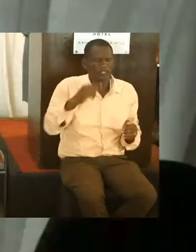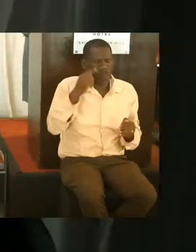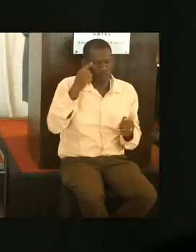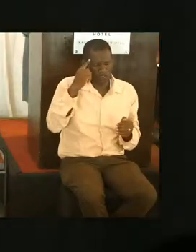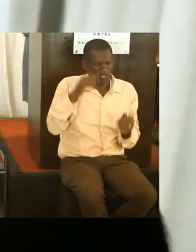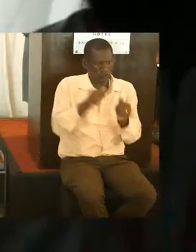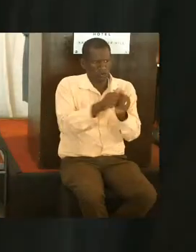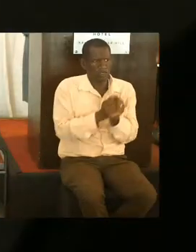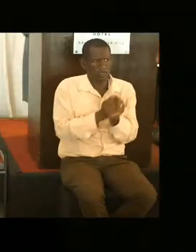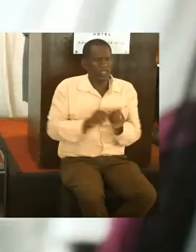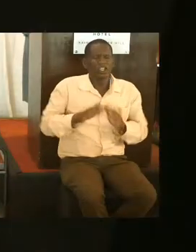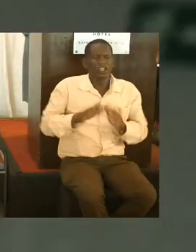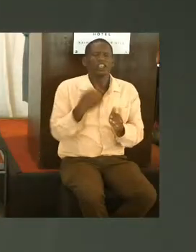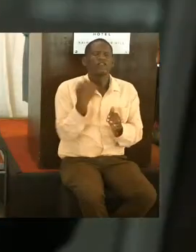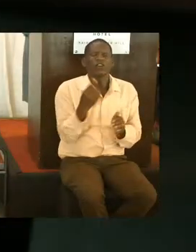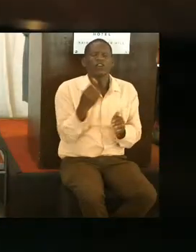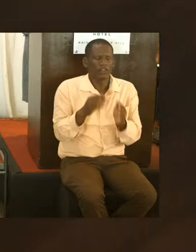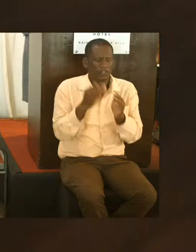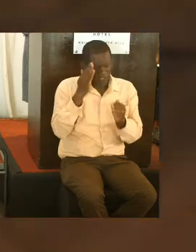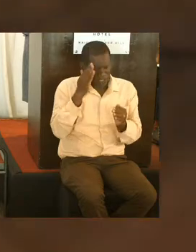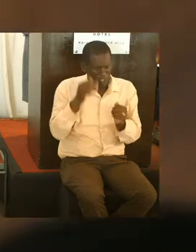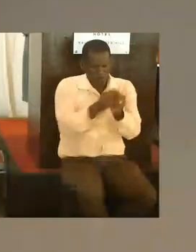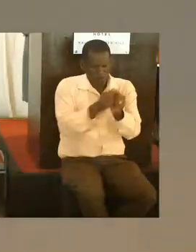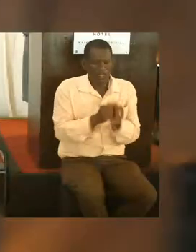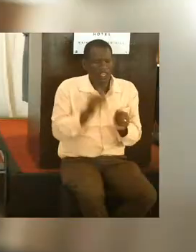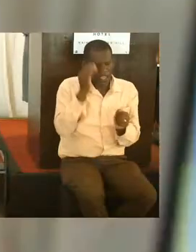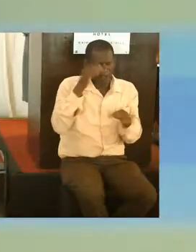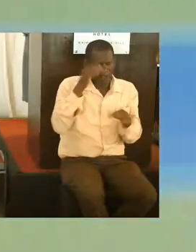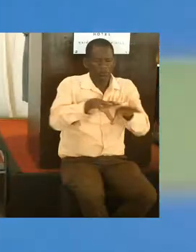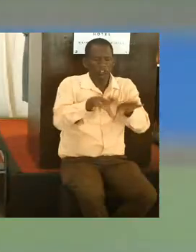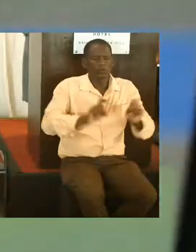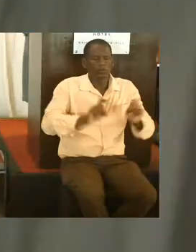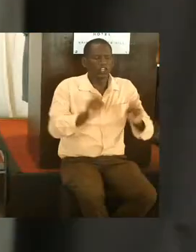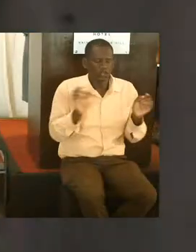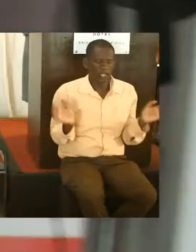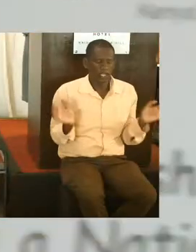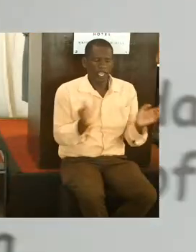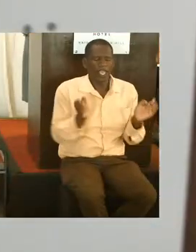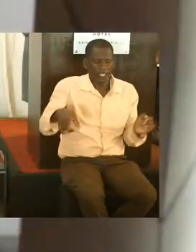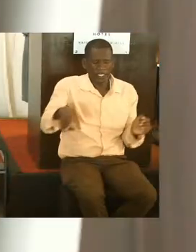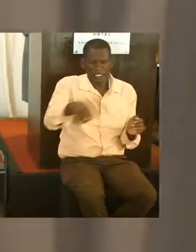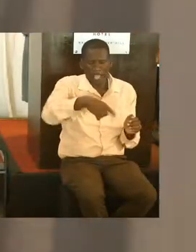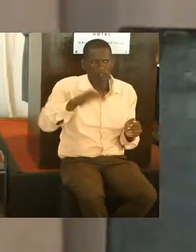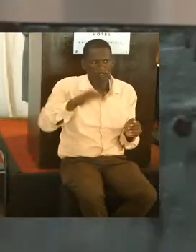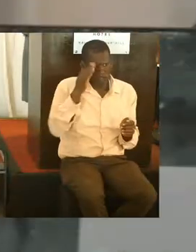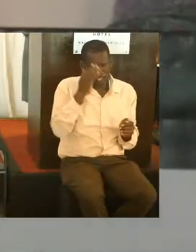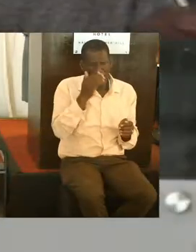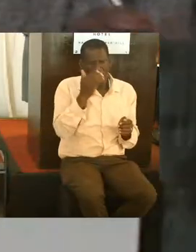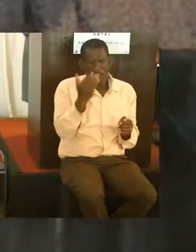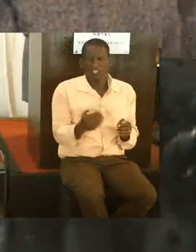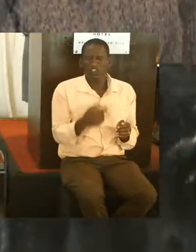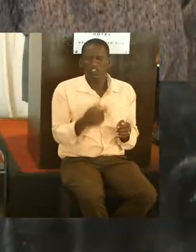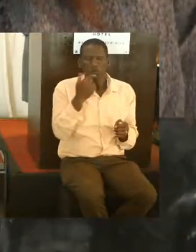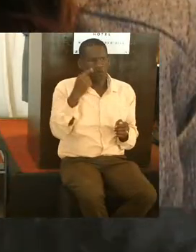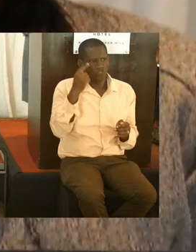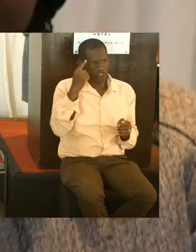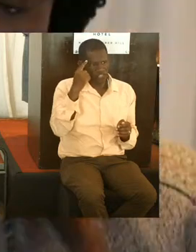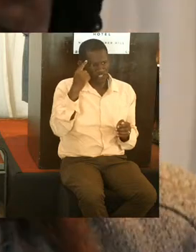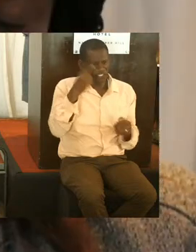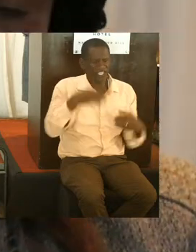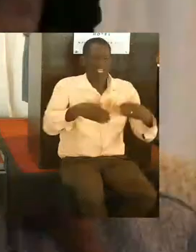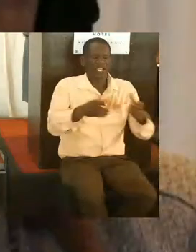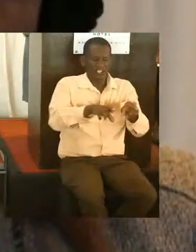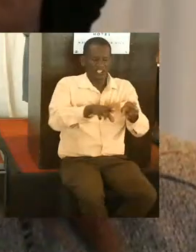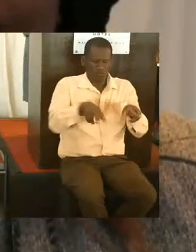live alone thinking together it does not encourage us to think because a child who thinks in a